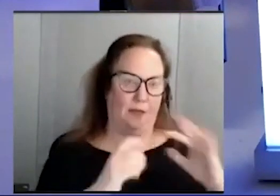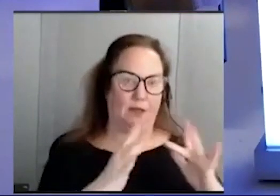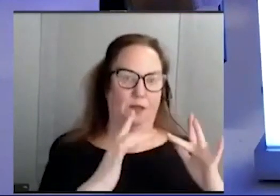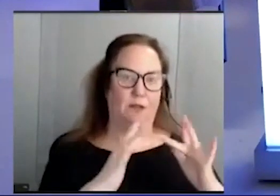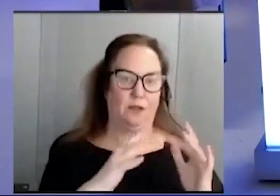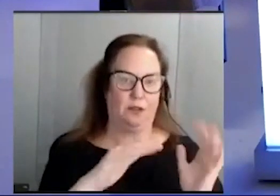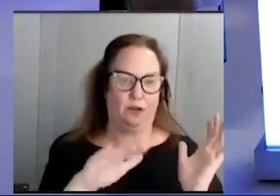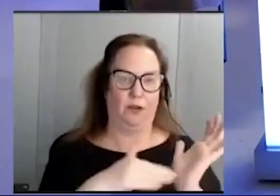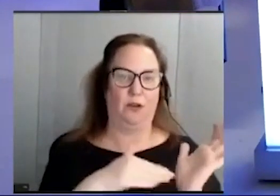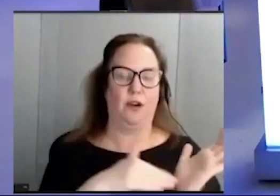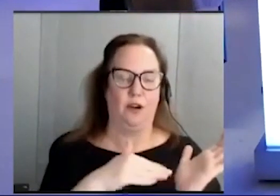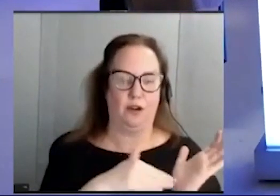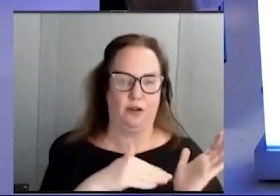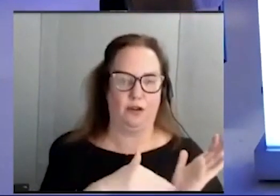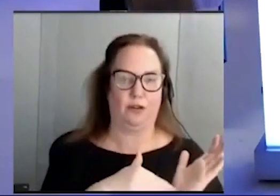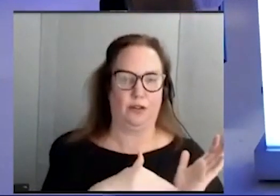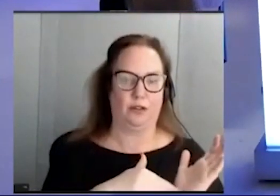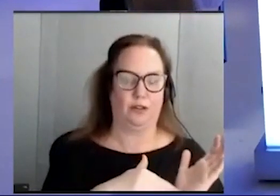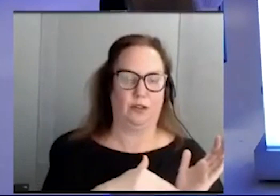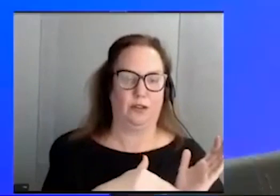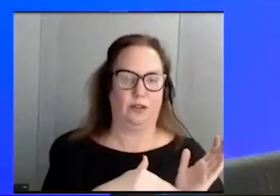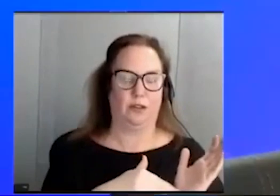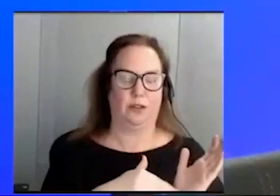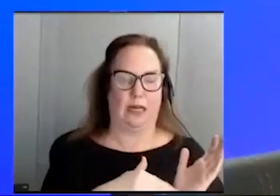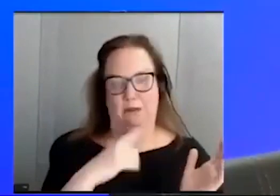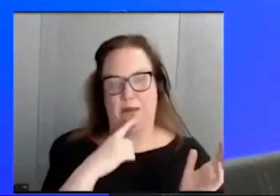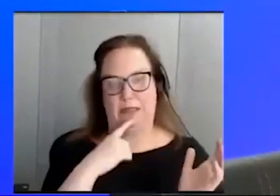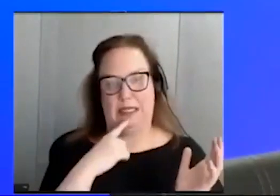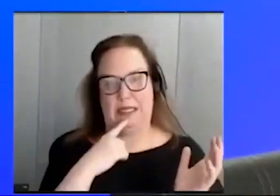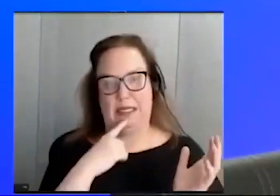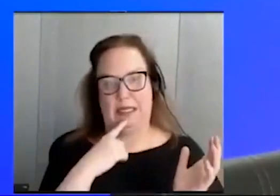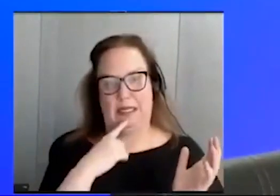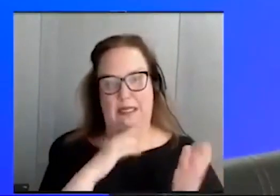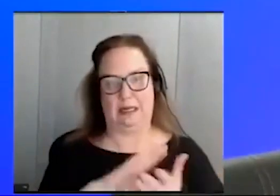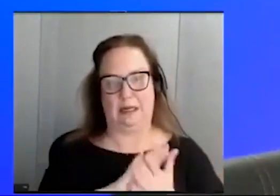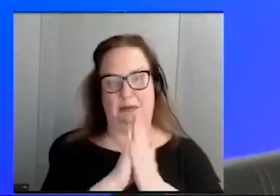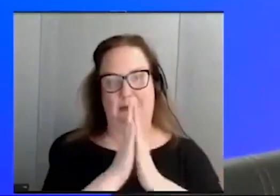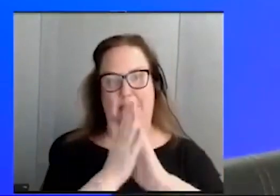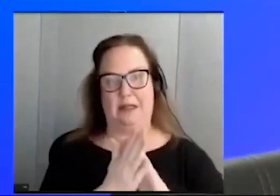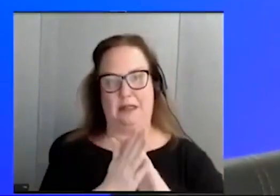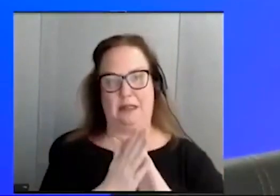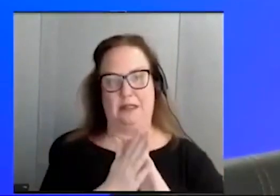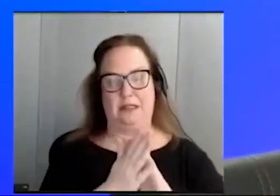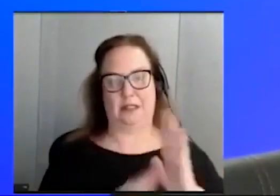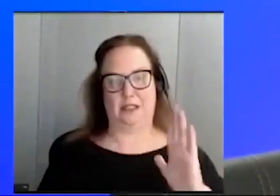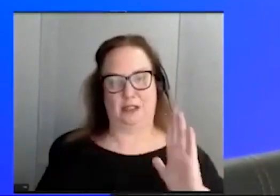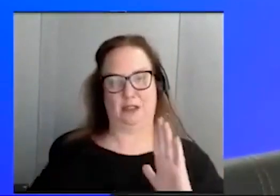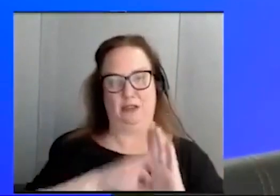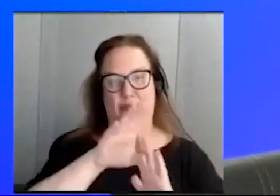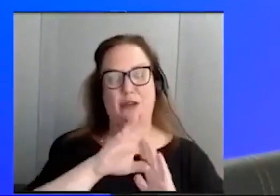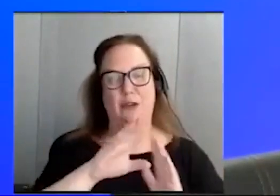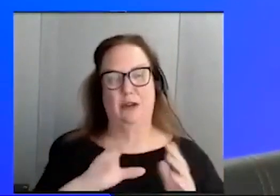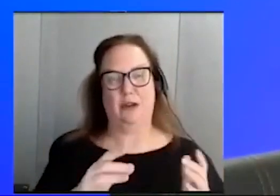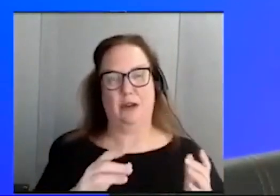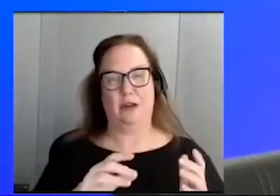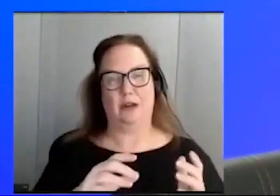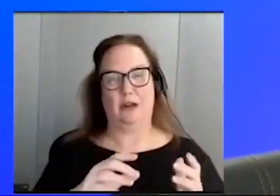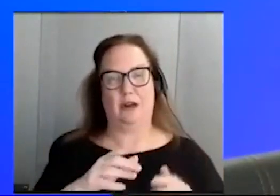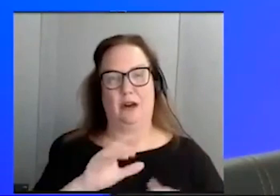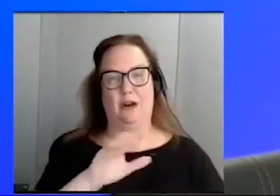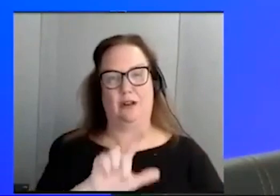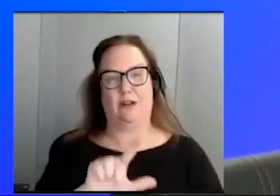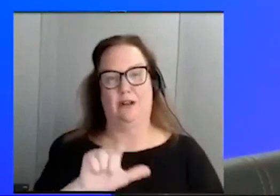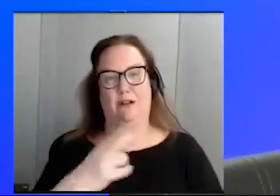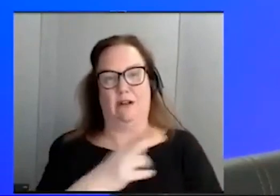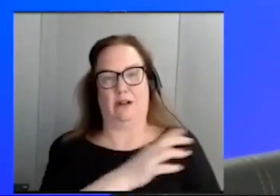physician. I will say we are, because of this acute surge we're having right now, our post-COVID clinic is